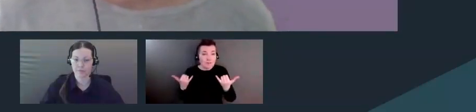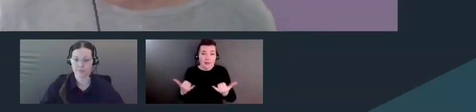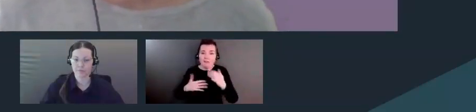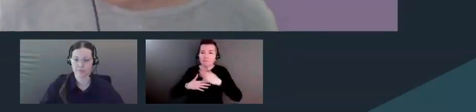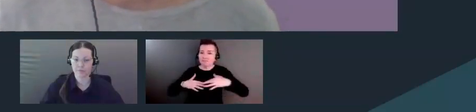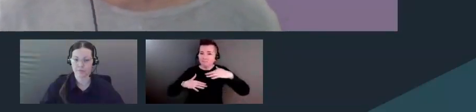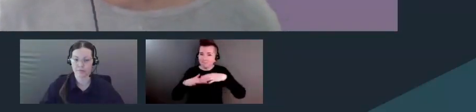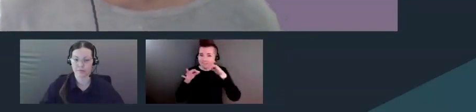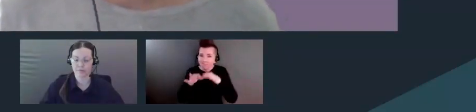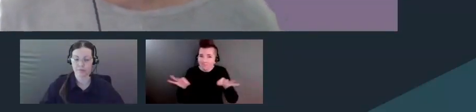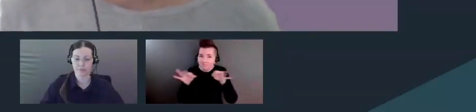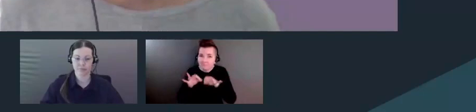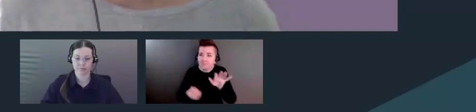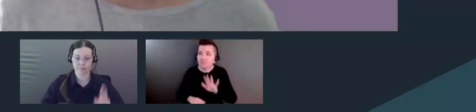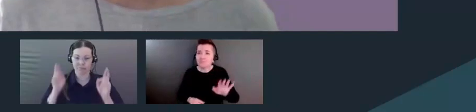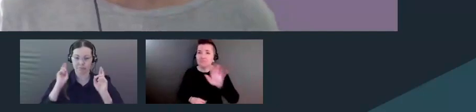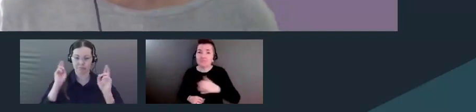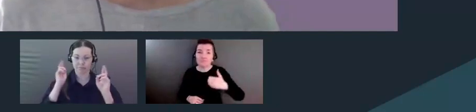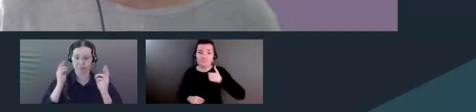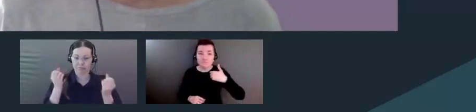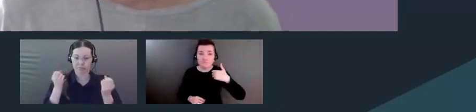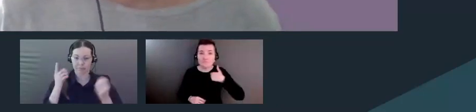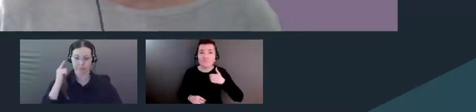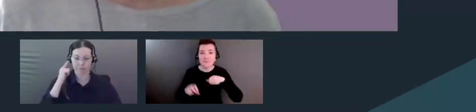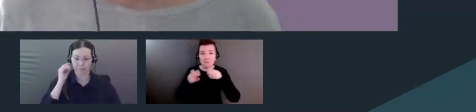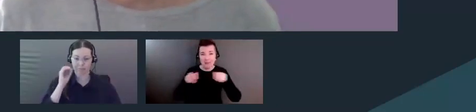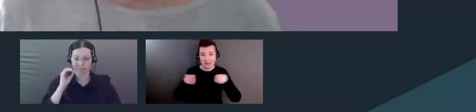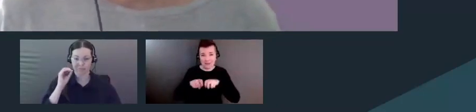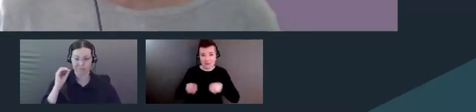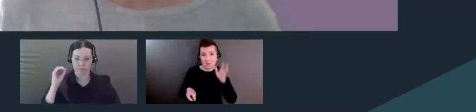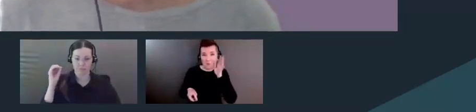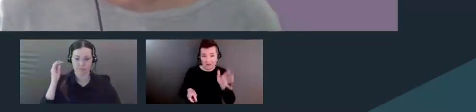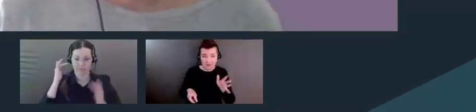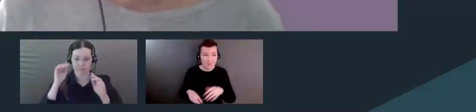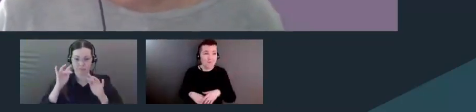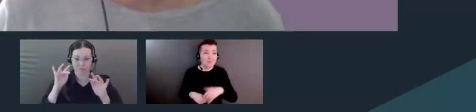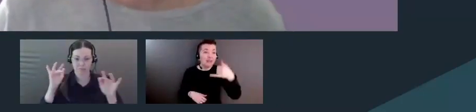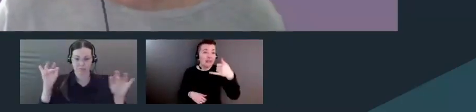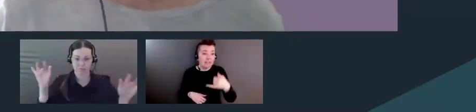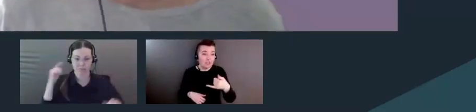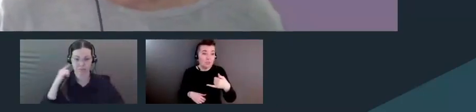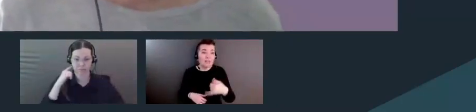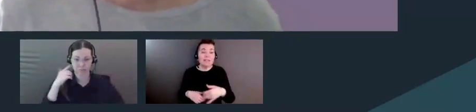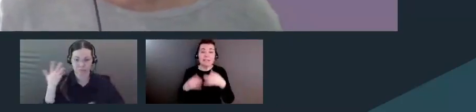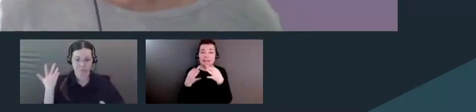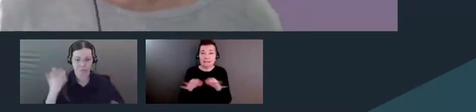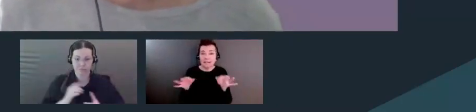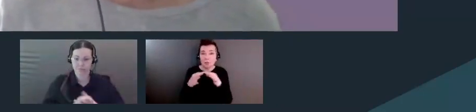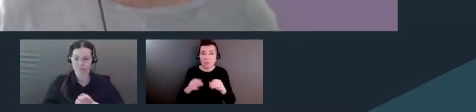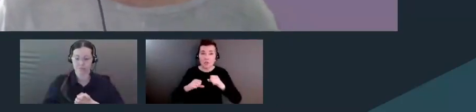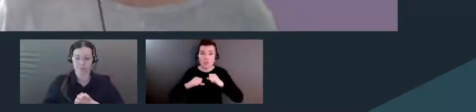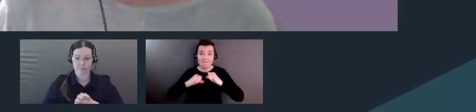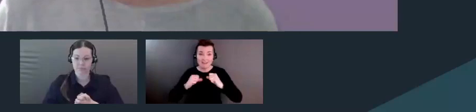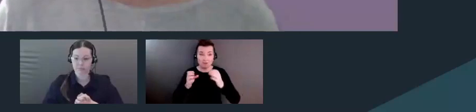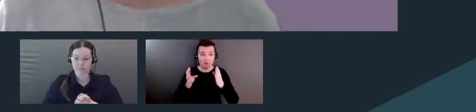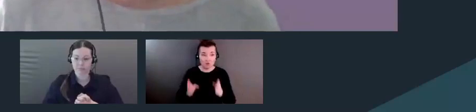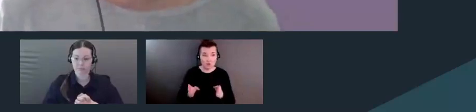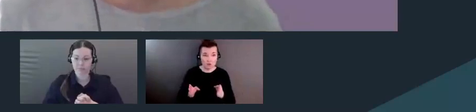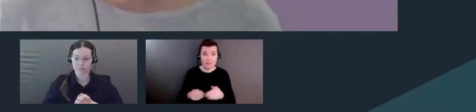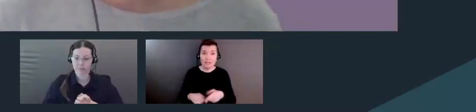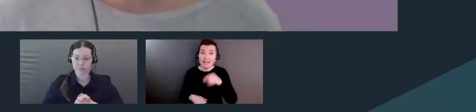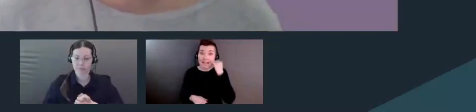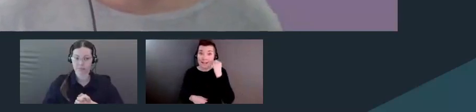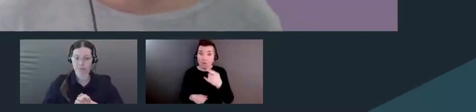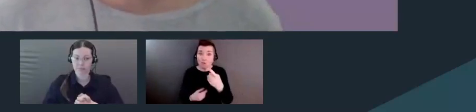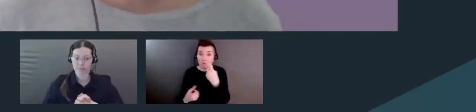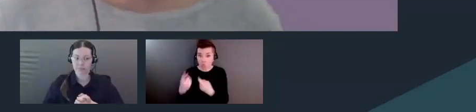this afternoon with our first panel, the Inuit Language Defenders. Please submit your questions